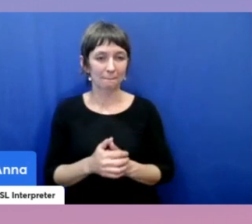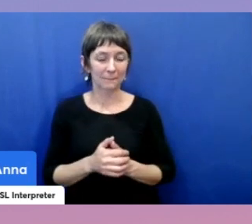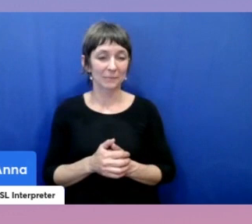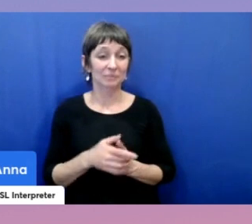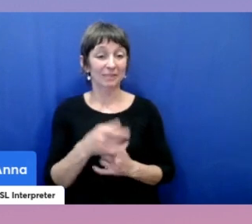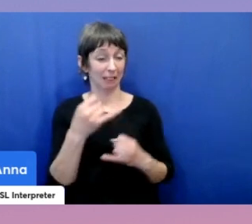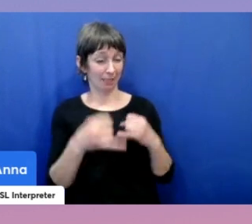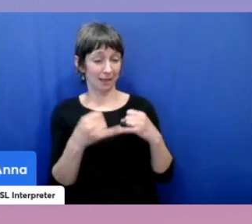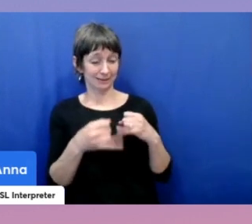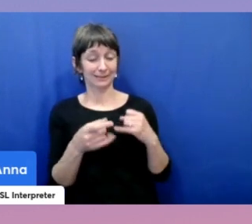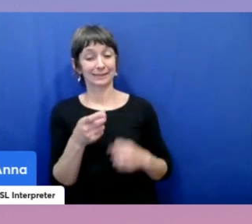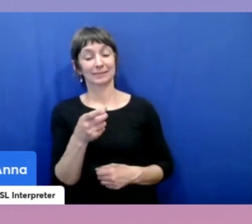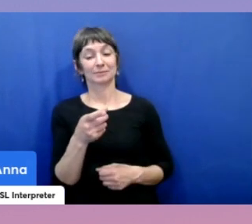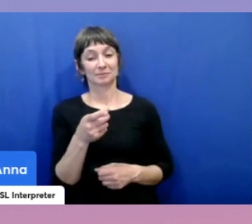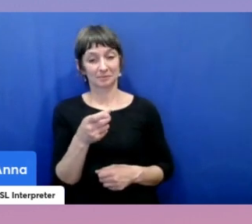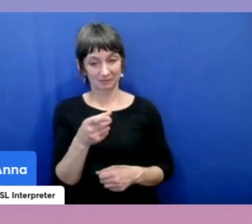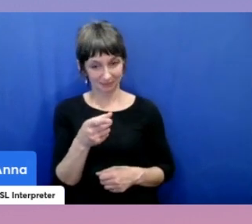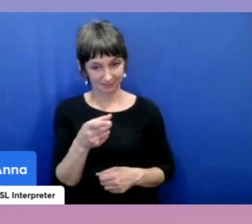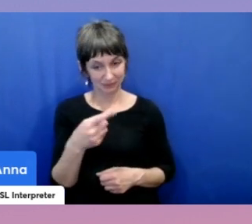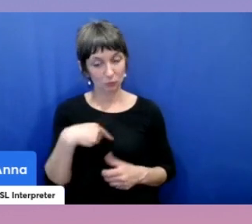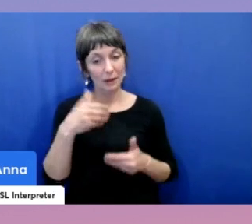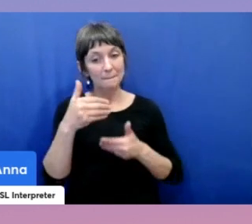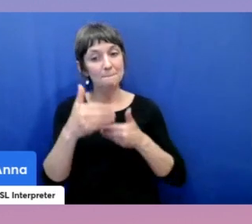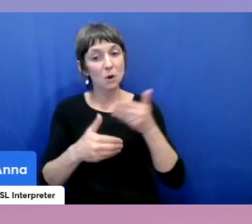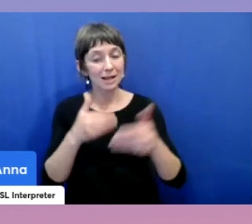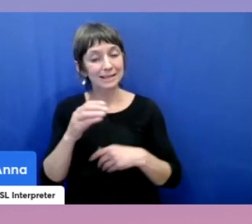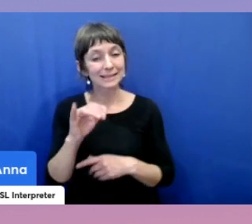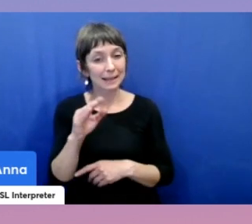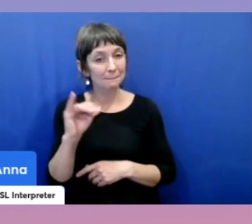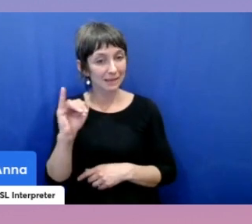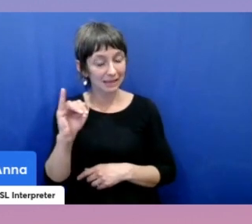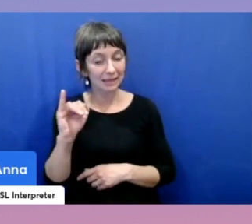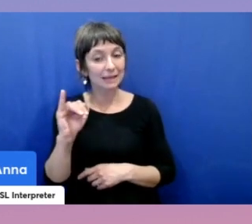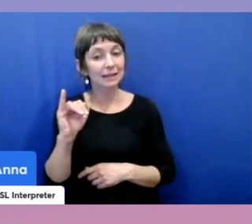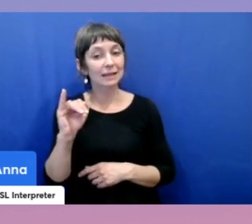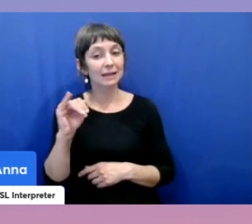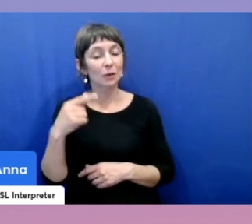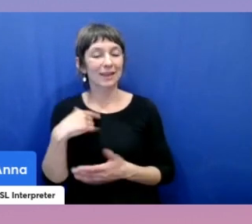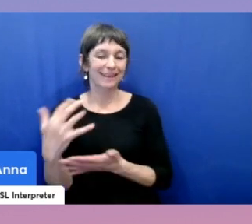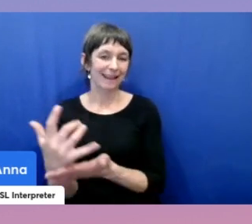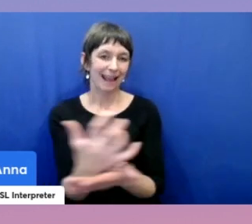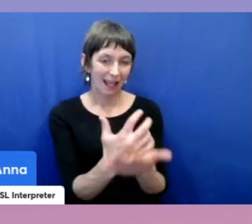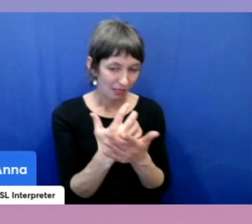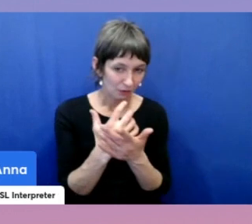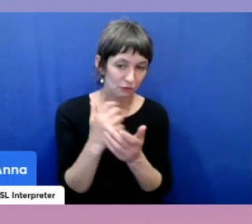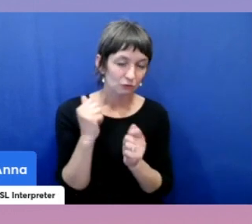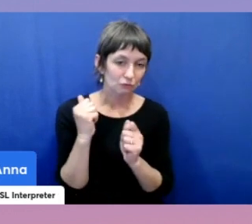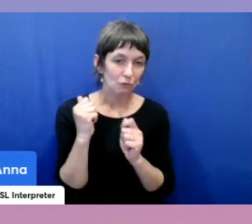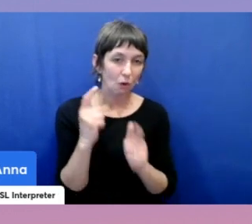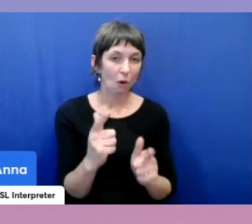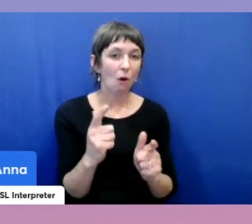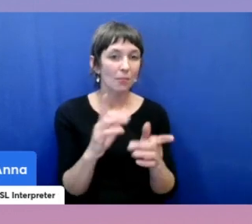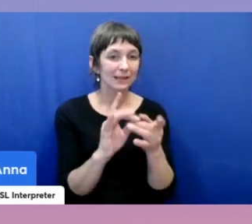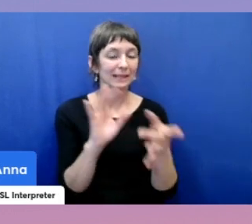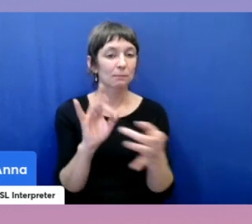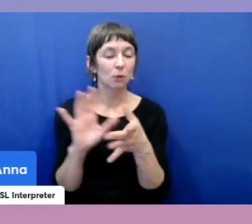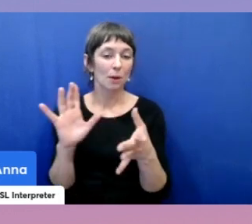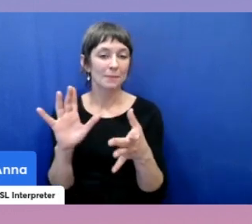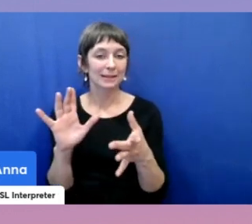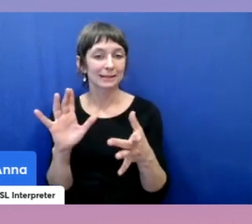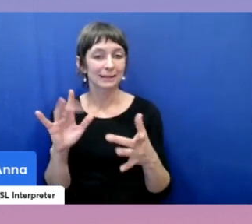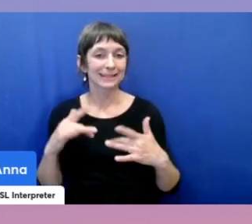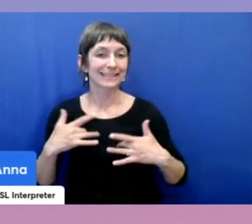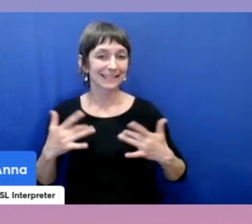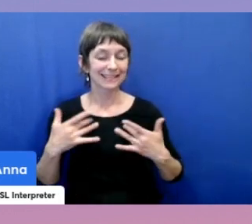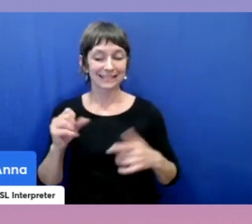And lastly, with process GB, we gather all deployment status into Google Sheet.